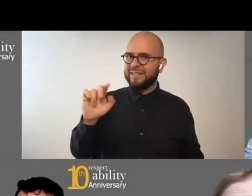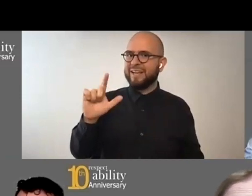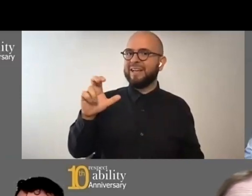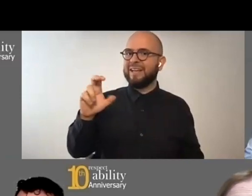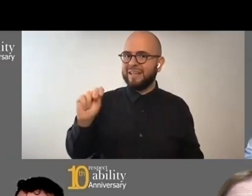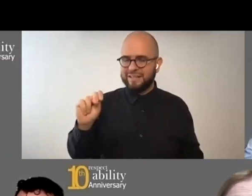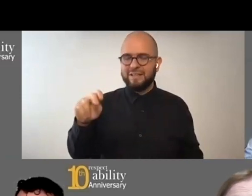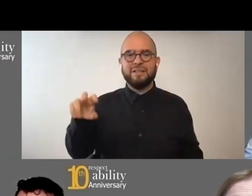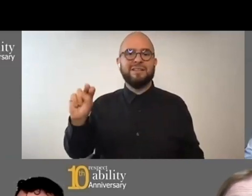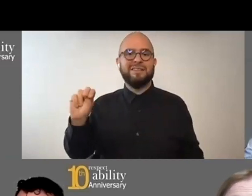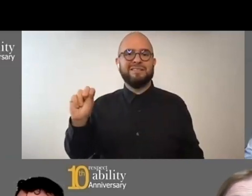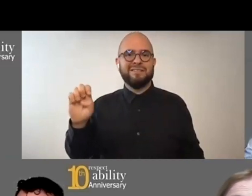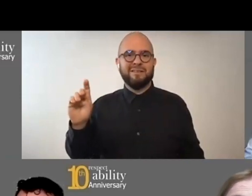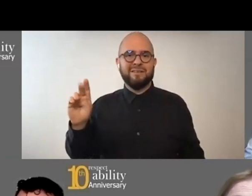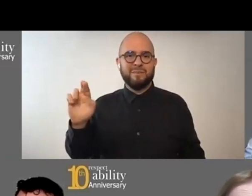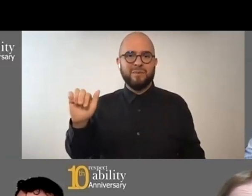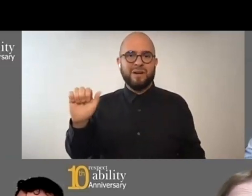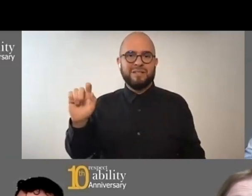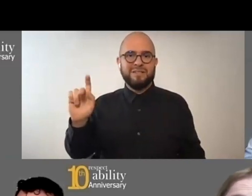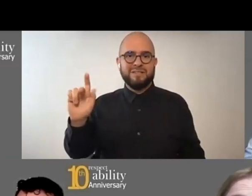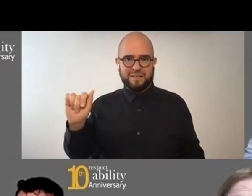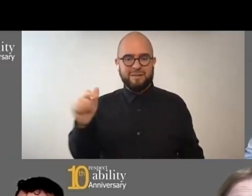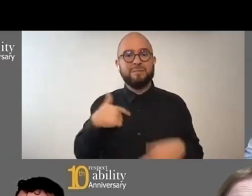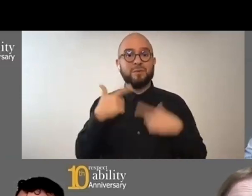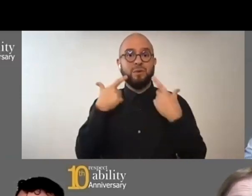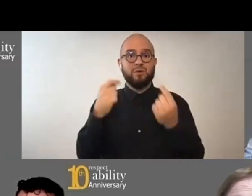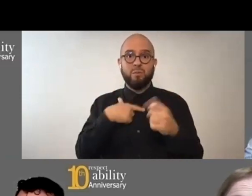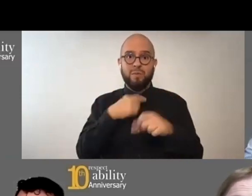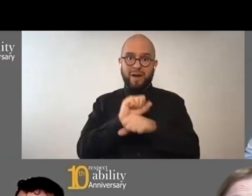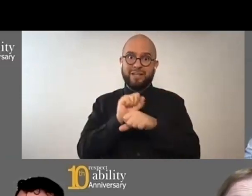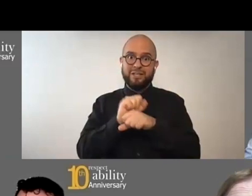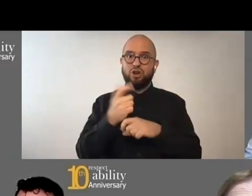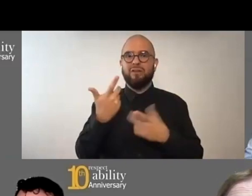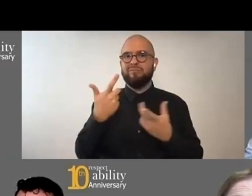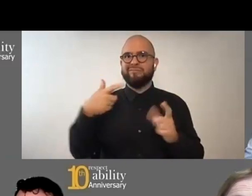travel, but I gained the knowledge of the